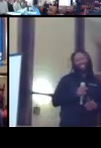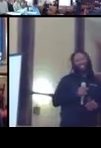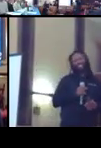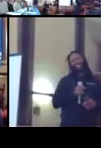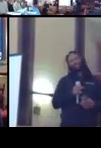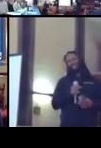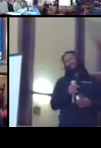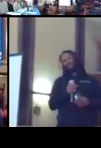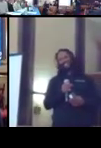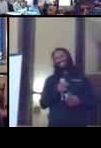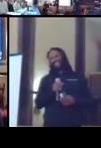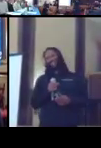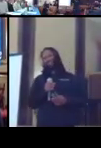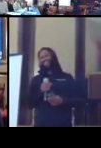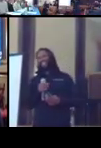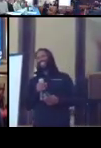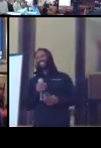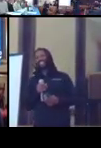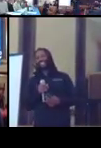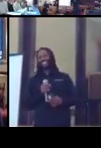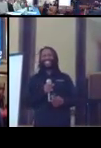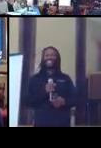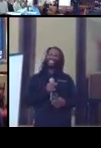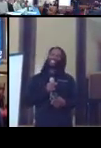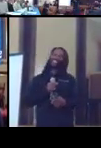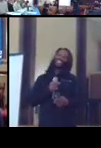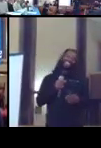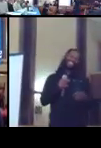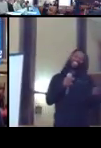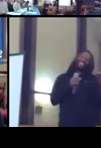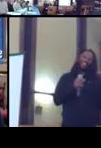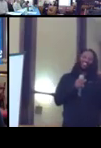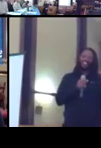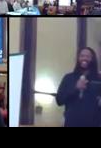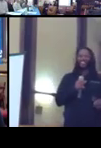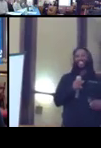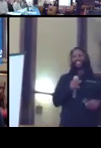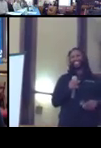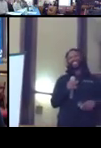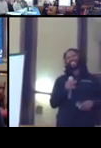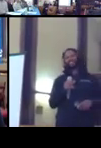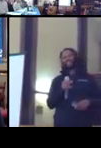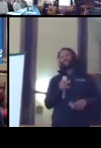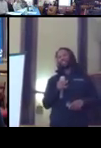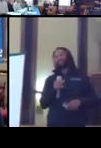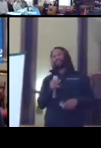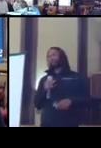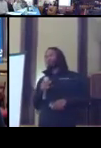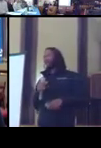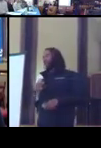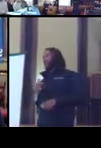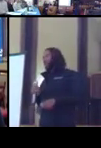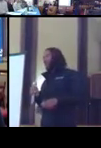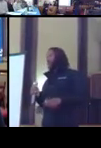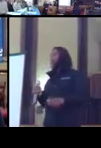my block is like, it's a good block, but it's not a good block. It's like, it's all over the north side. This